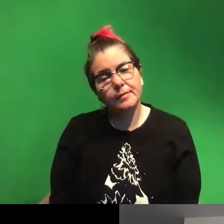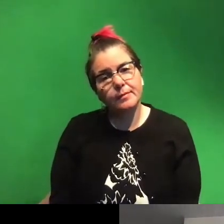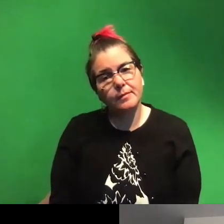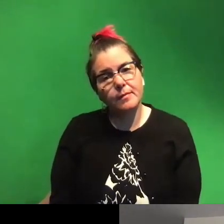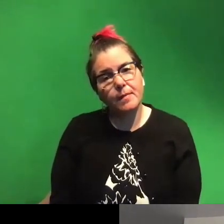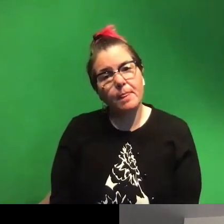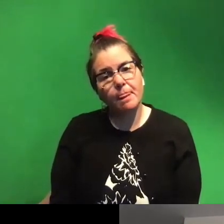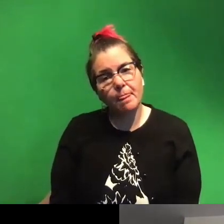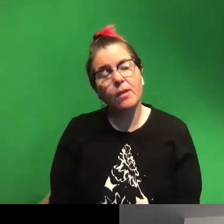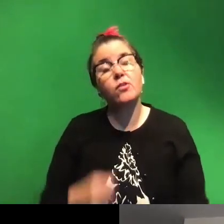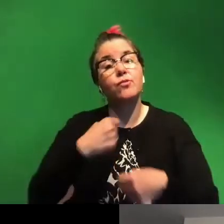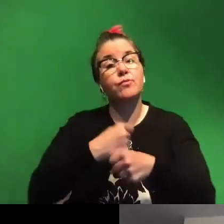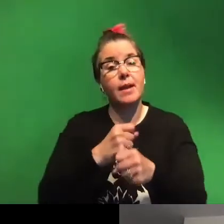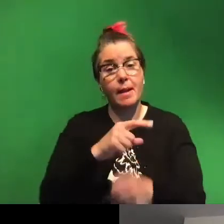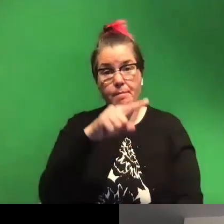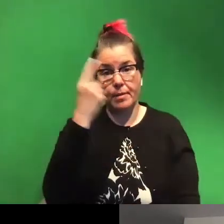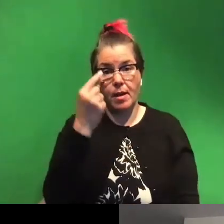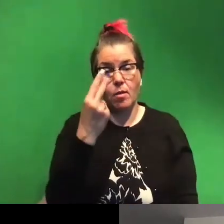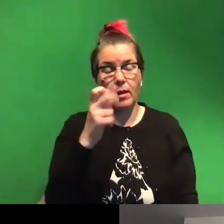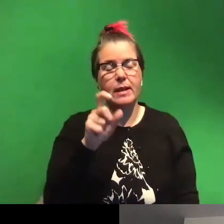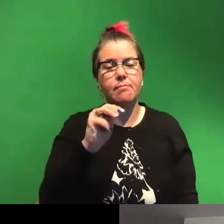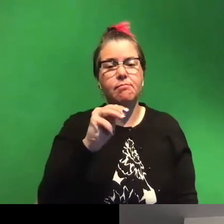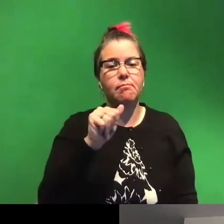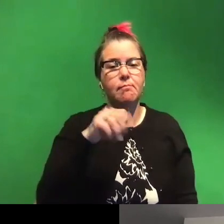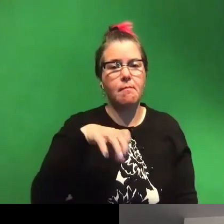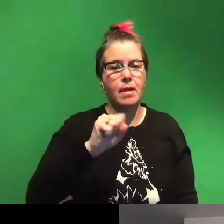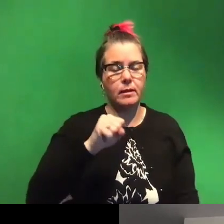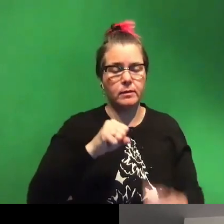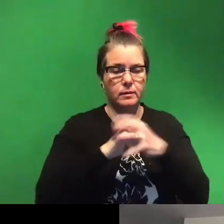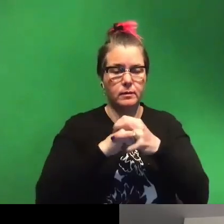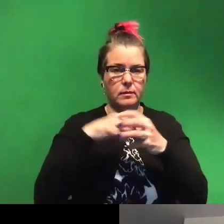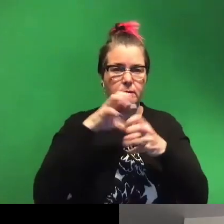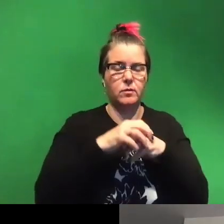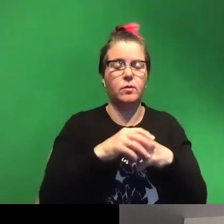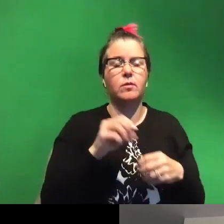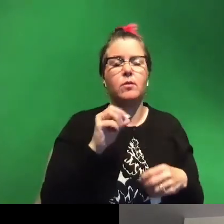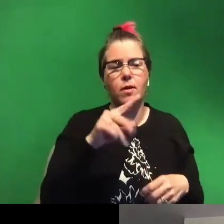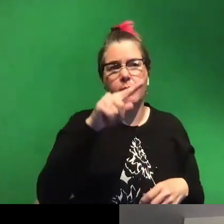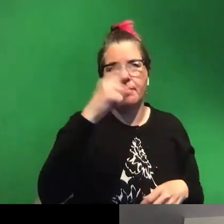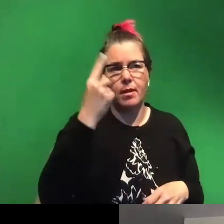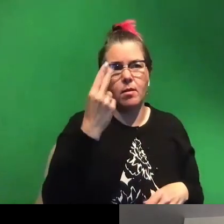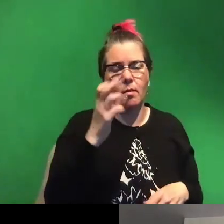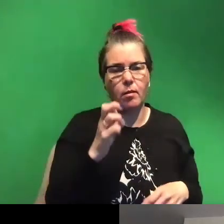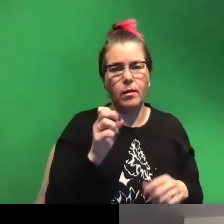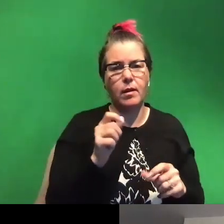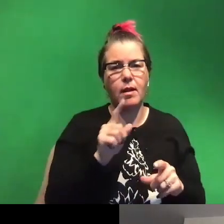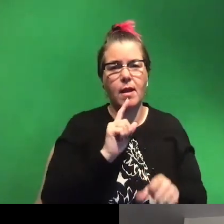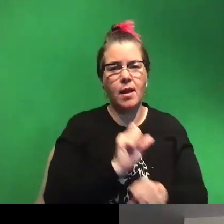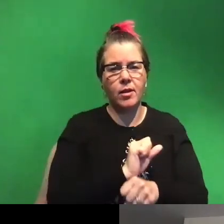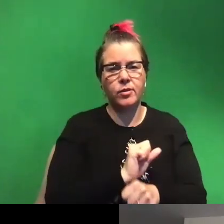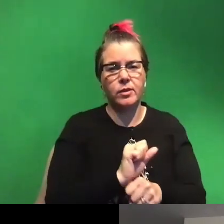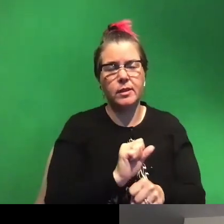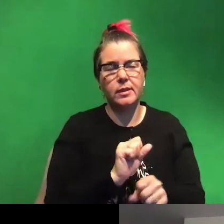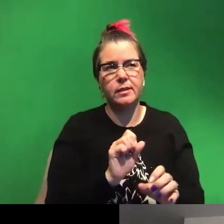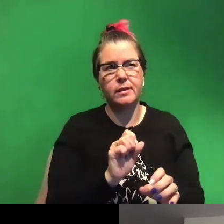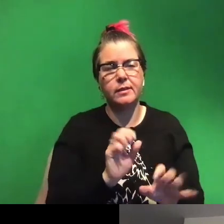Okay, to create a black hole, you need mass. Or a black hole that can actually, be. So there's another